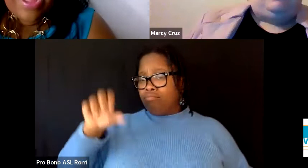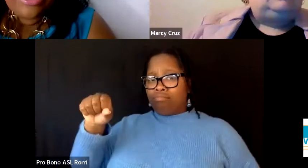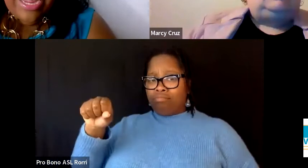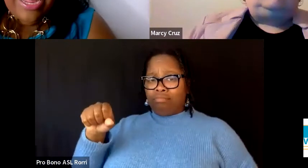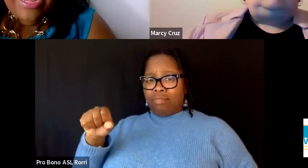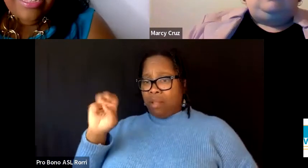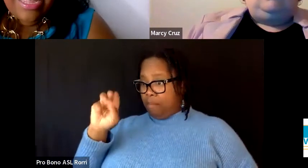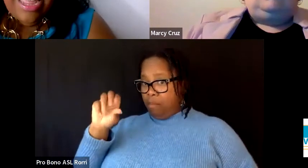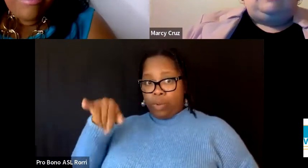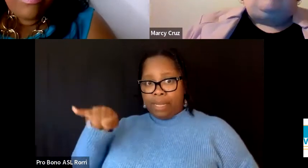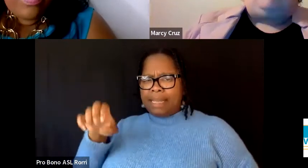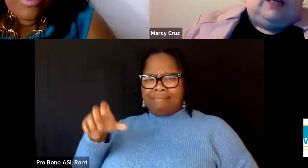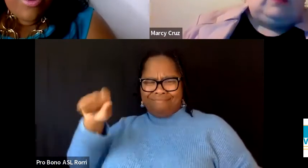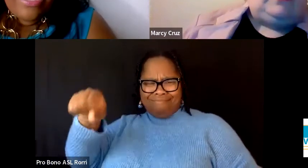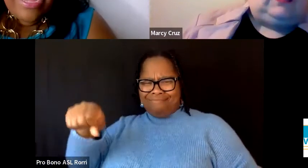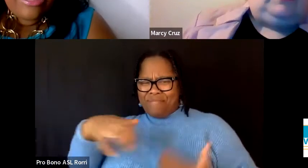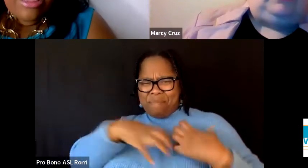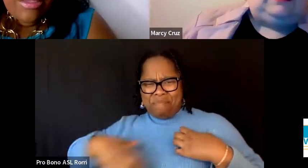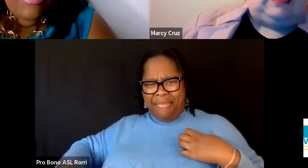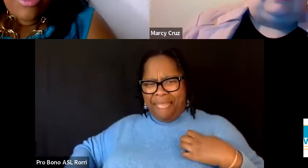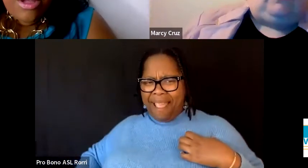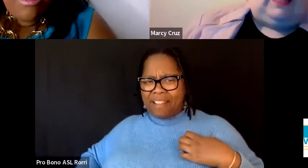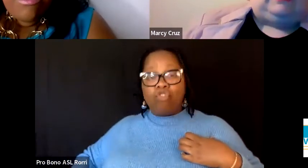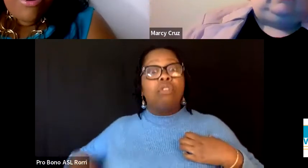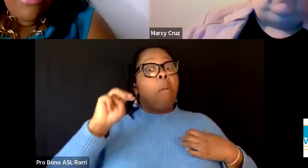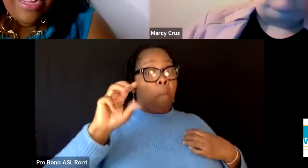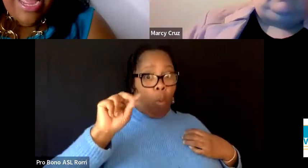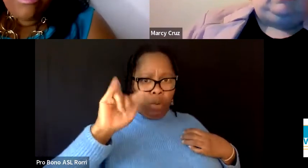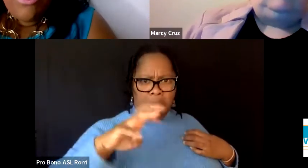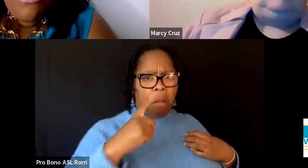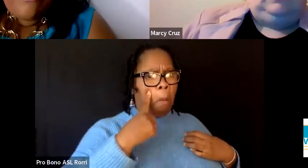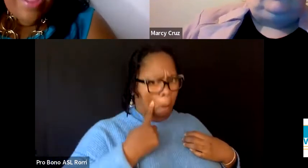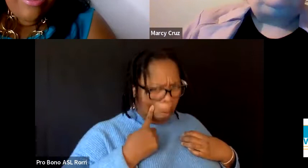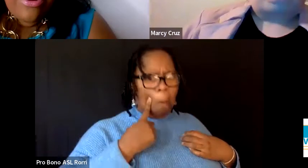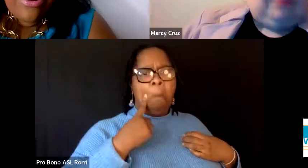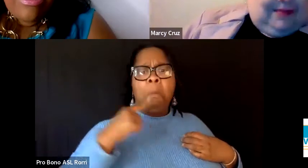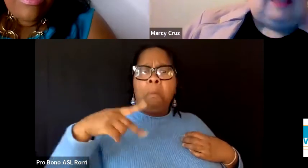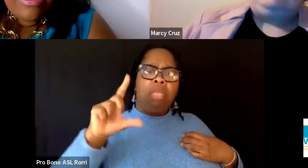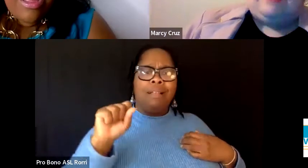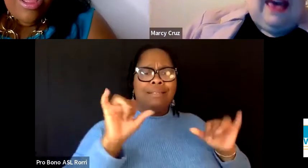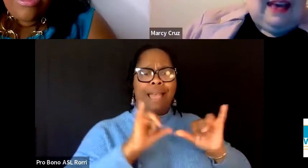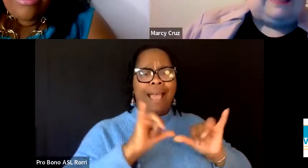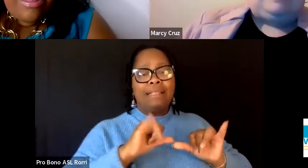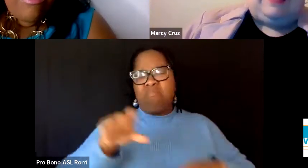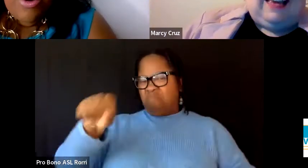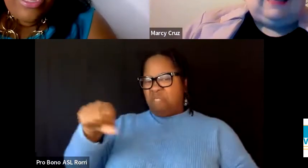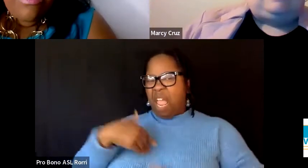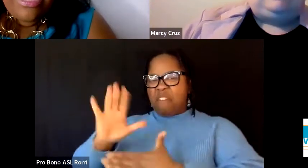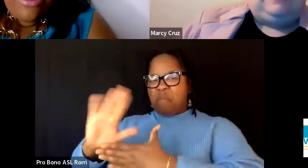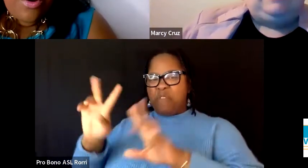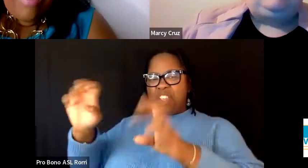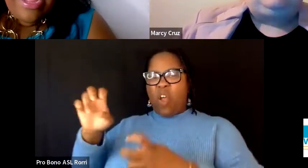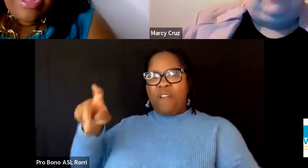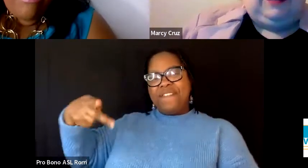Monique. Yes. And Monique was visibly plus size, right? Monique had the movie Fat Girls. Yes.